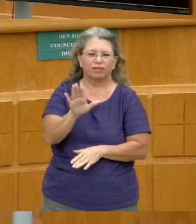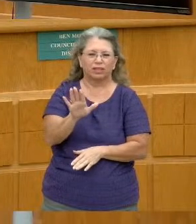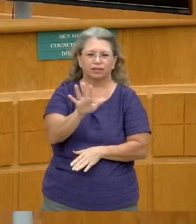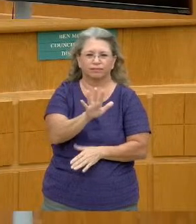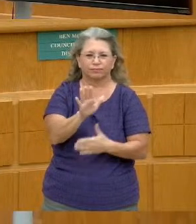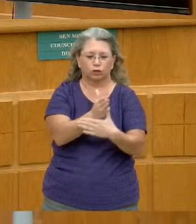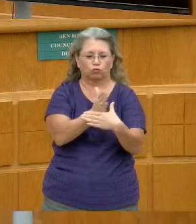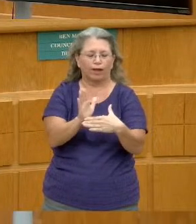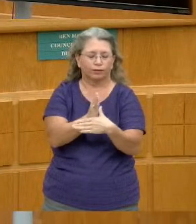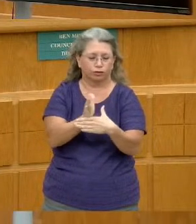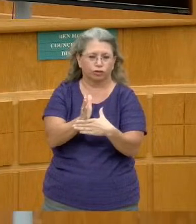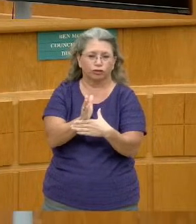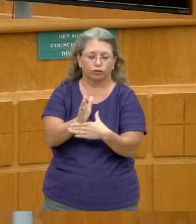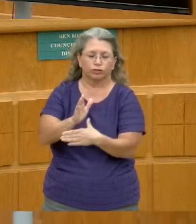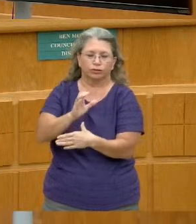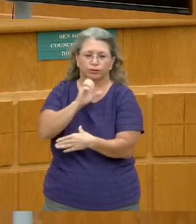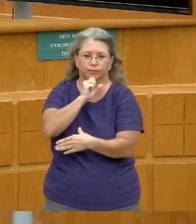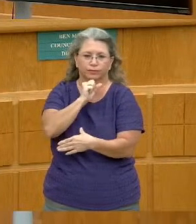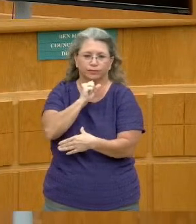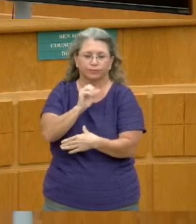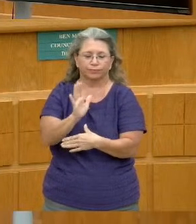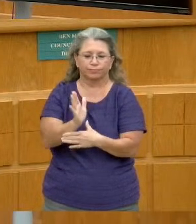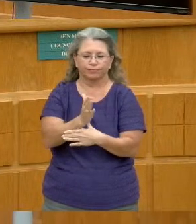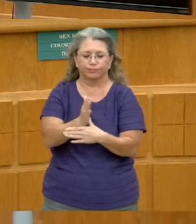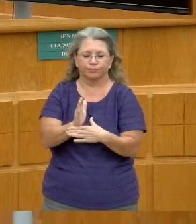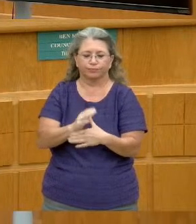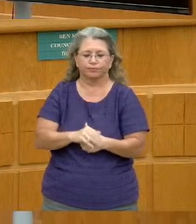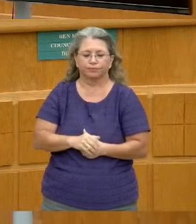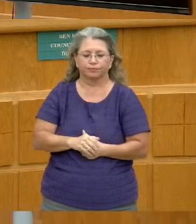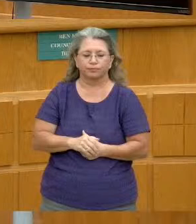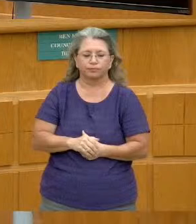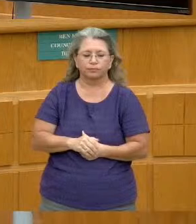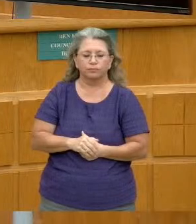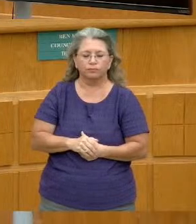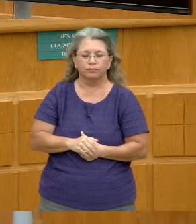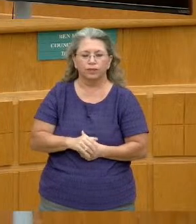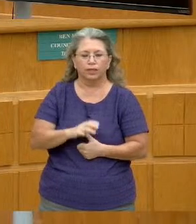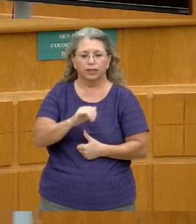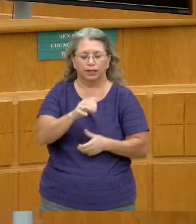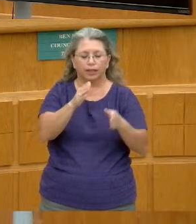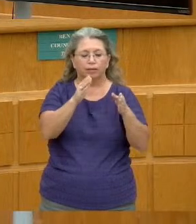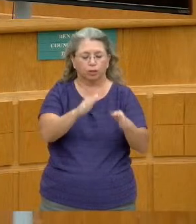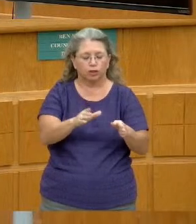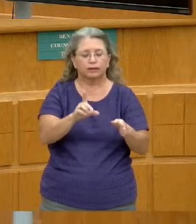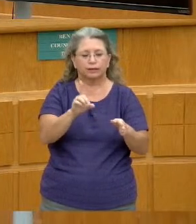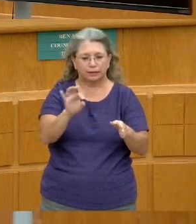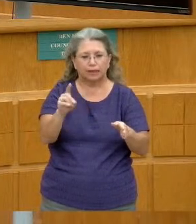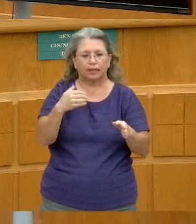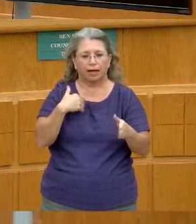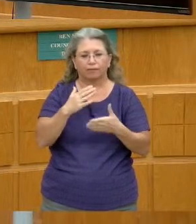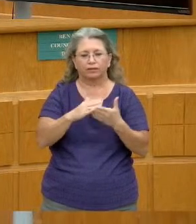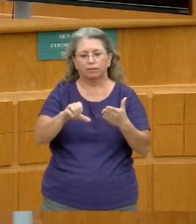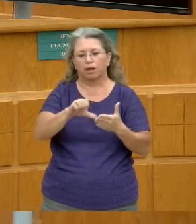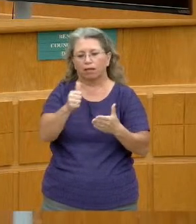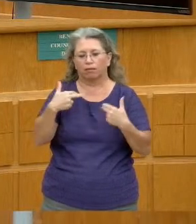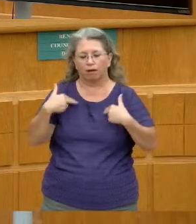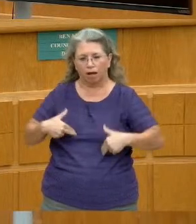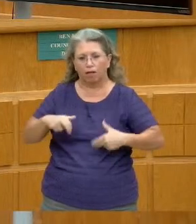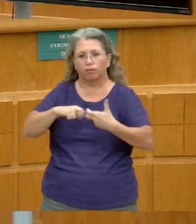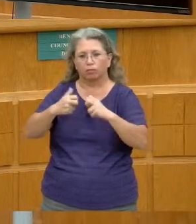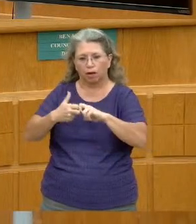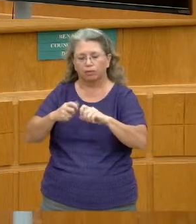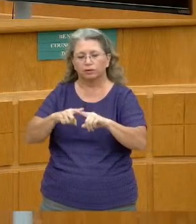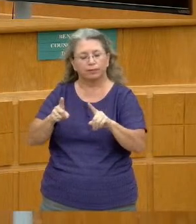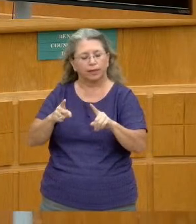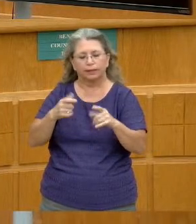50-year-old range, I should say. And the person did have comorbidities, but nonetheless, we're sorry